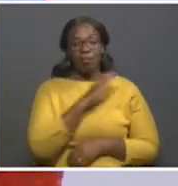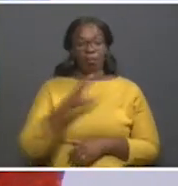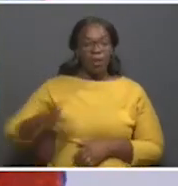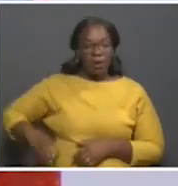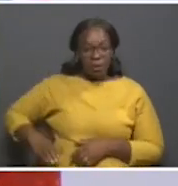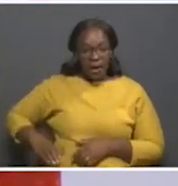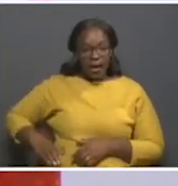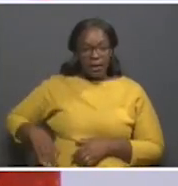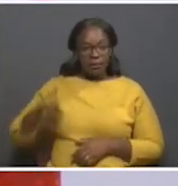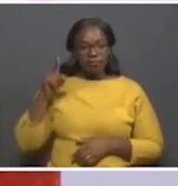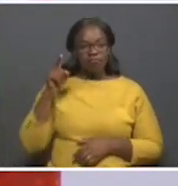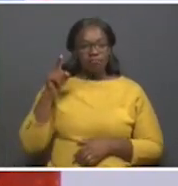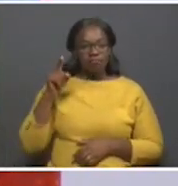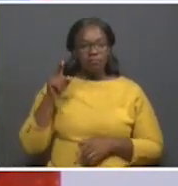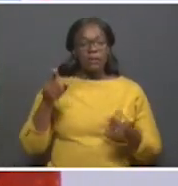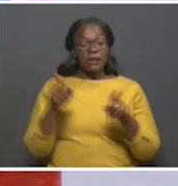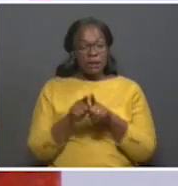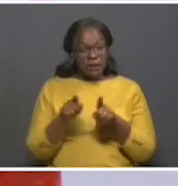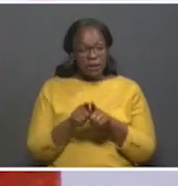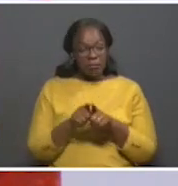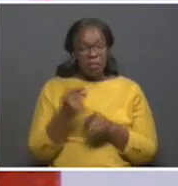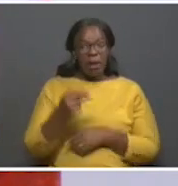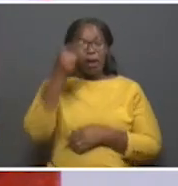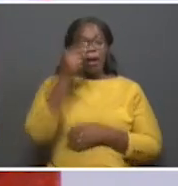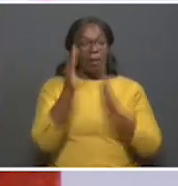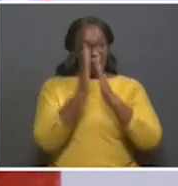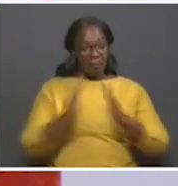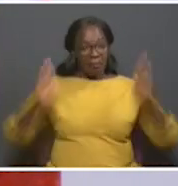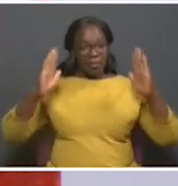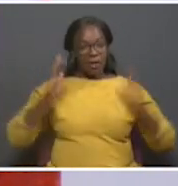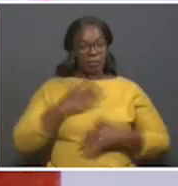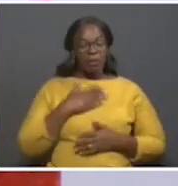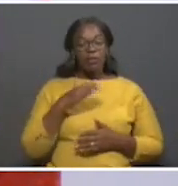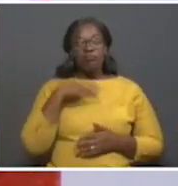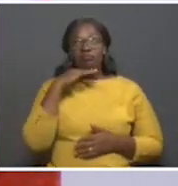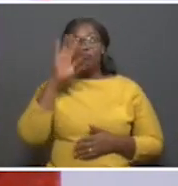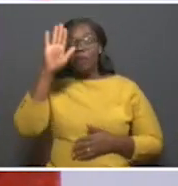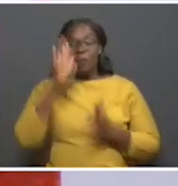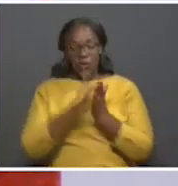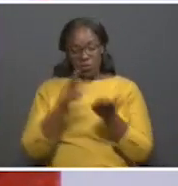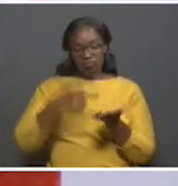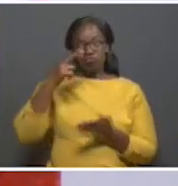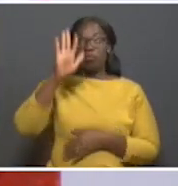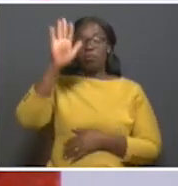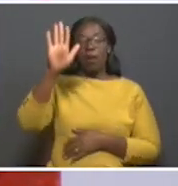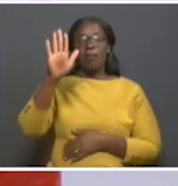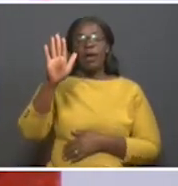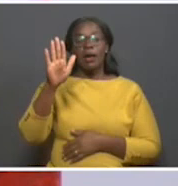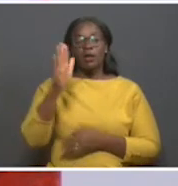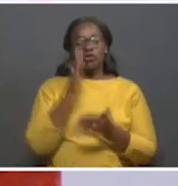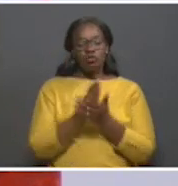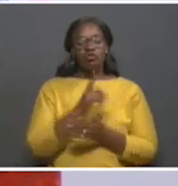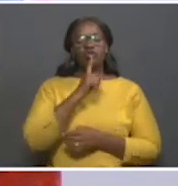brethren, was and still is our high priest. His death and resurrection was and is a guarantee of